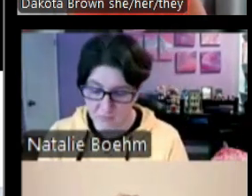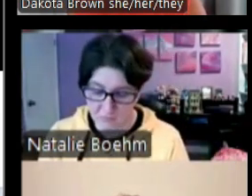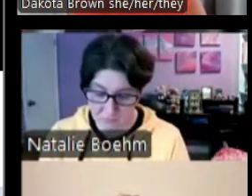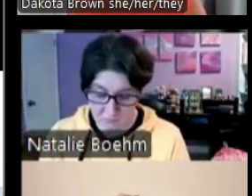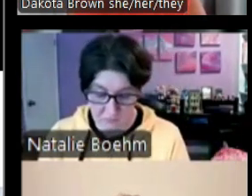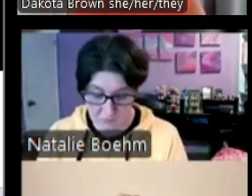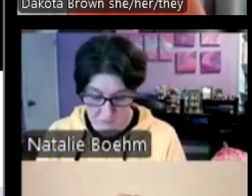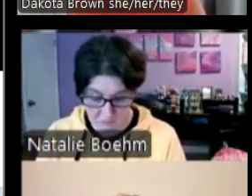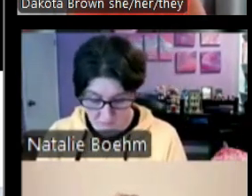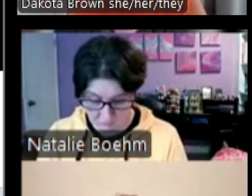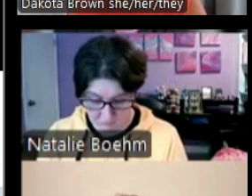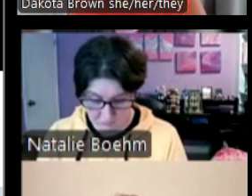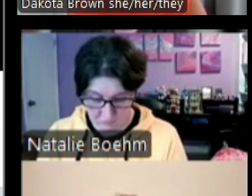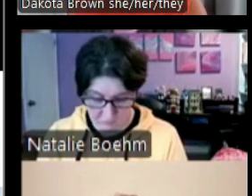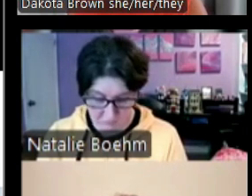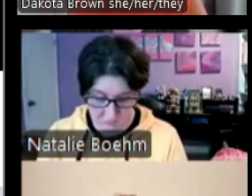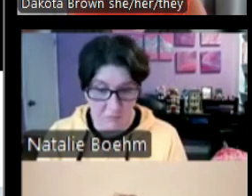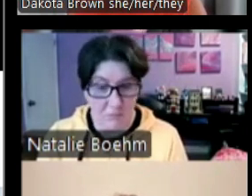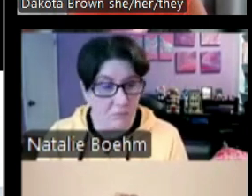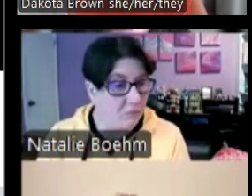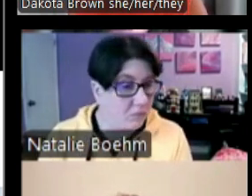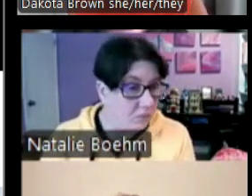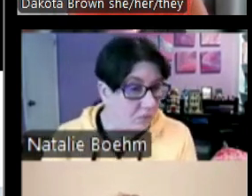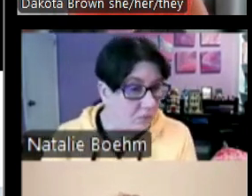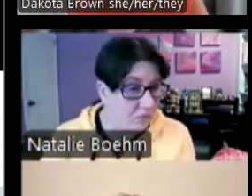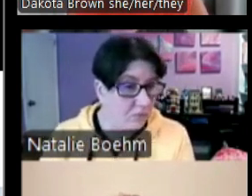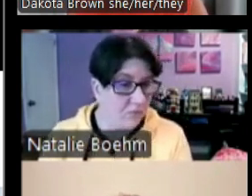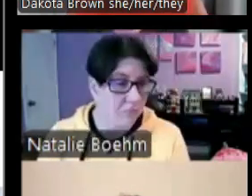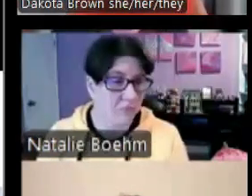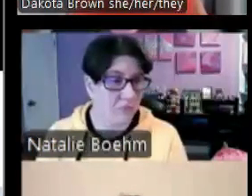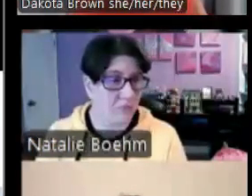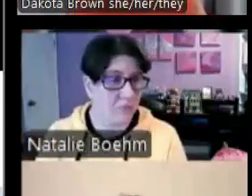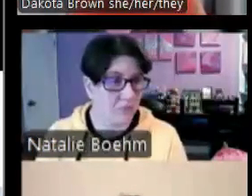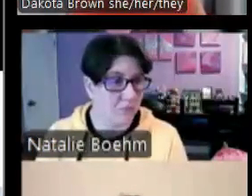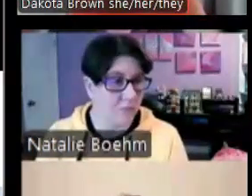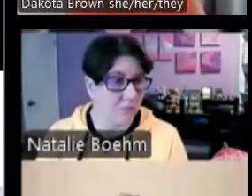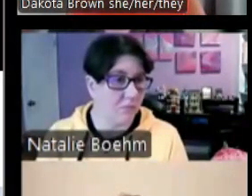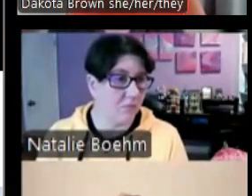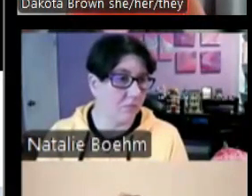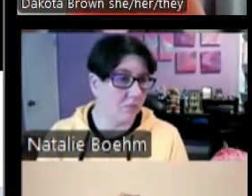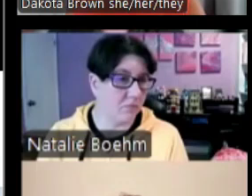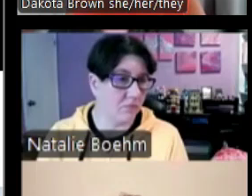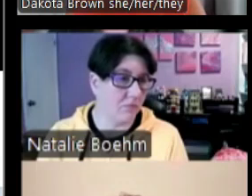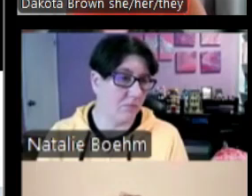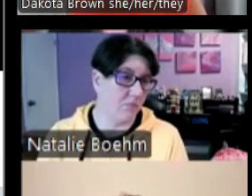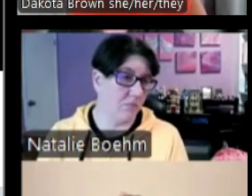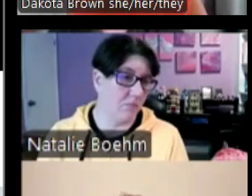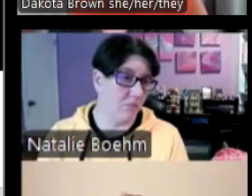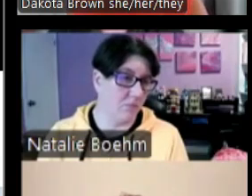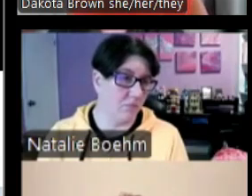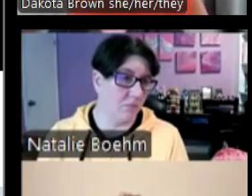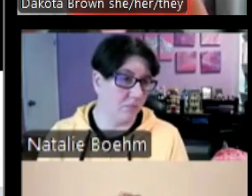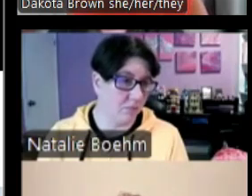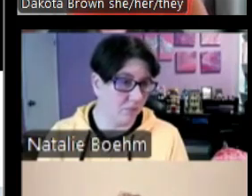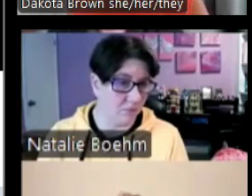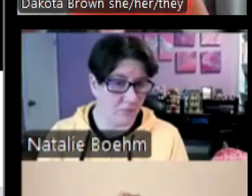peoples that lived here. We acknowledge this reciprocal relationship and intend to continue and extend the values of caring